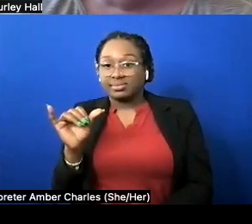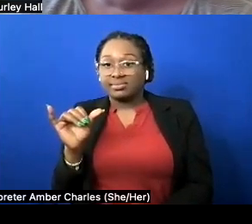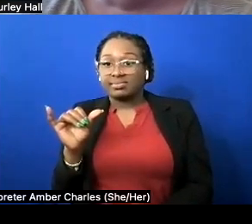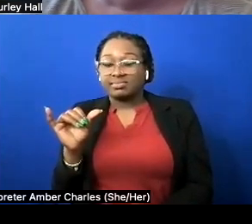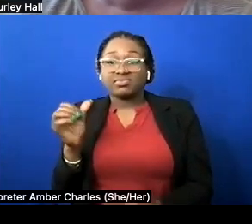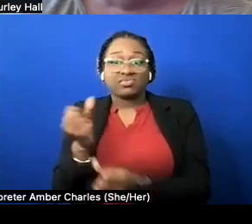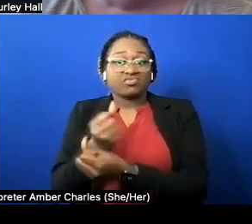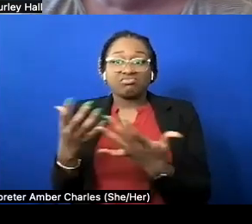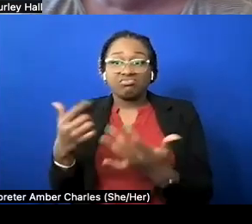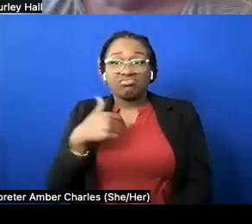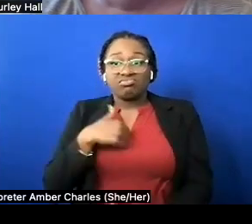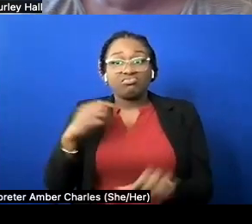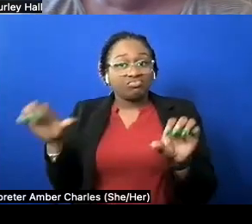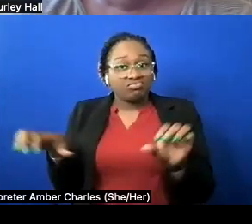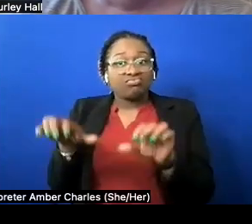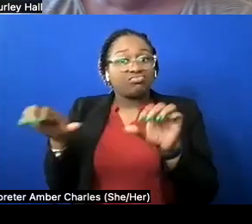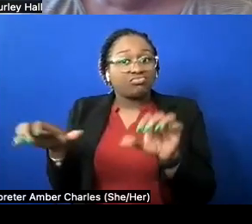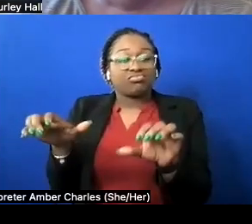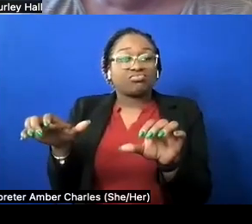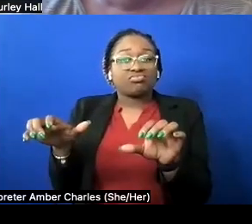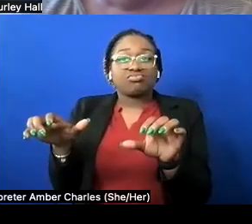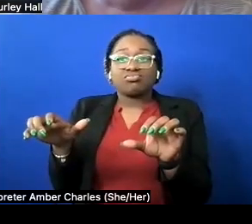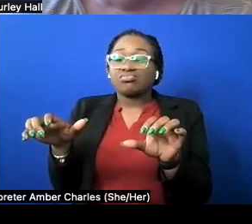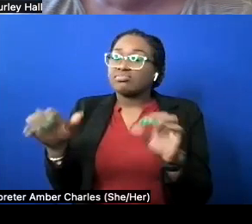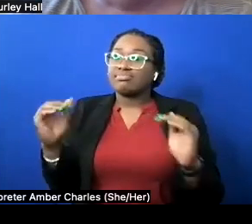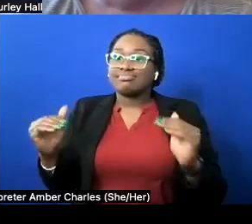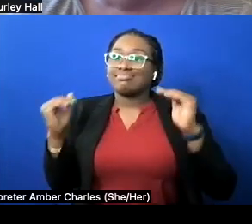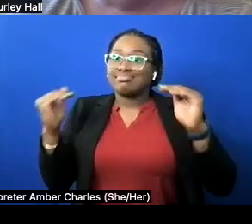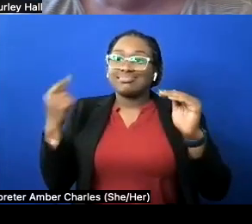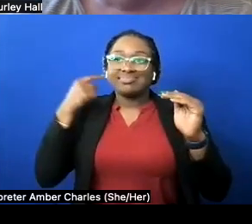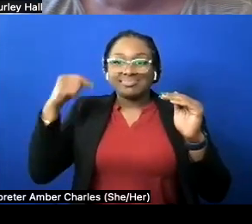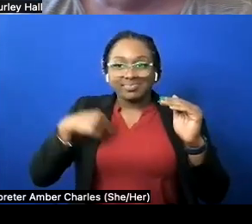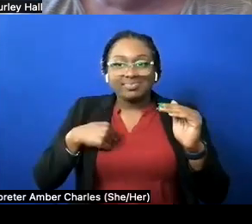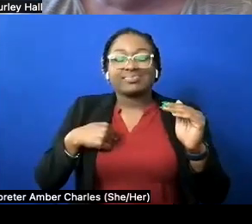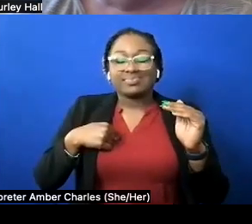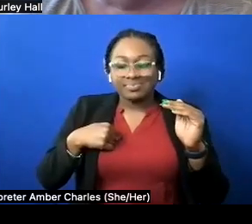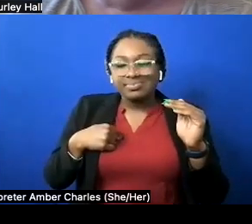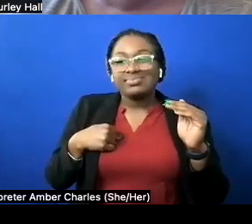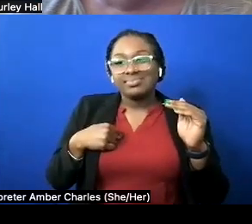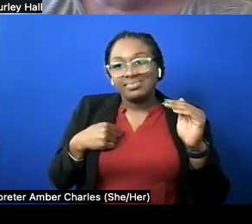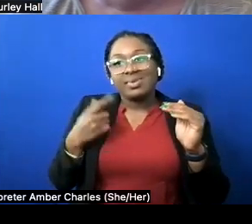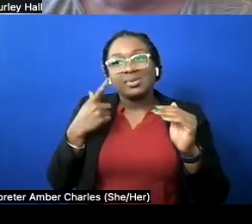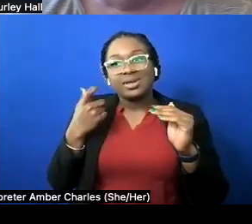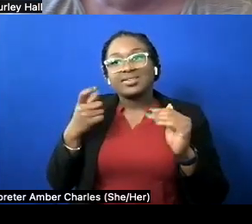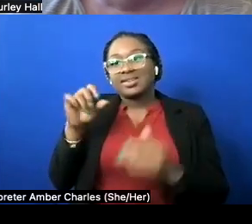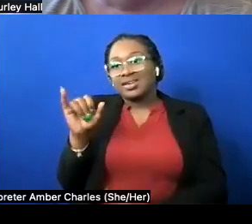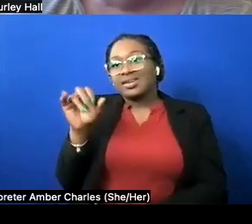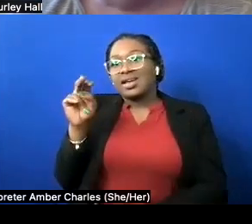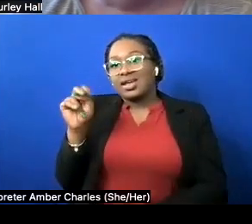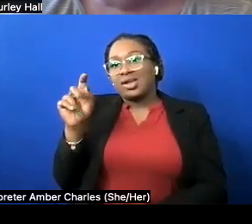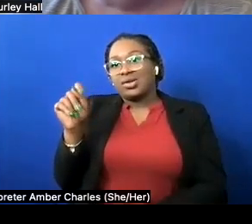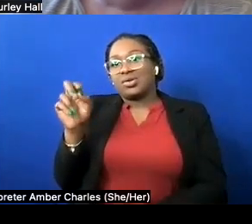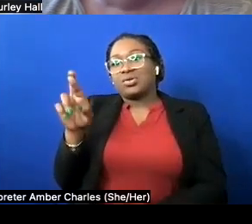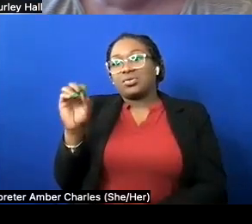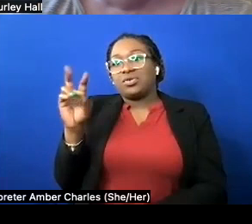everything that I do is a lift for me. Right. Because of the introversion, I'm just